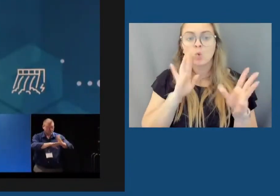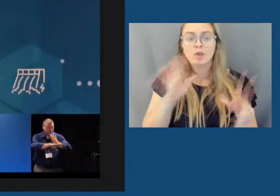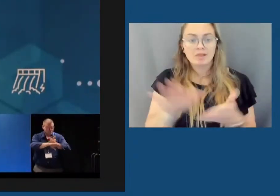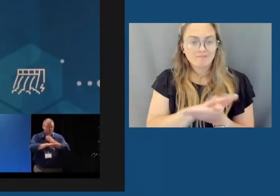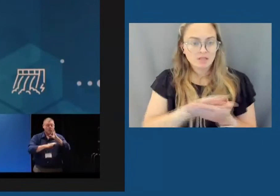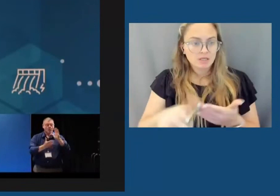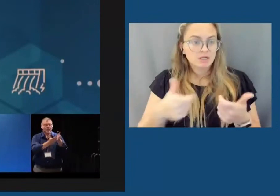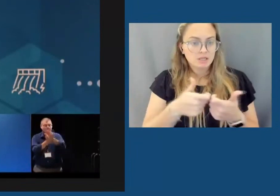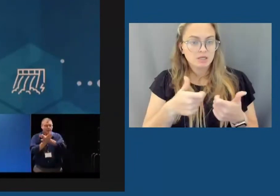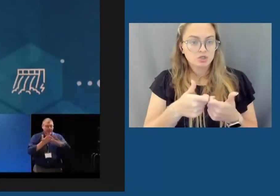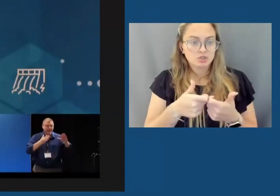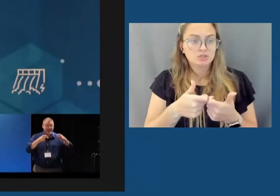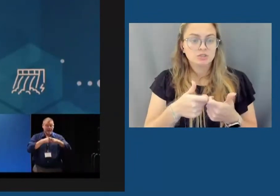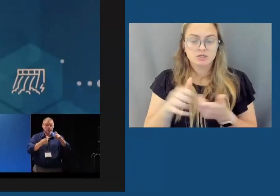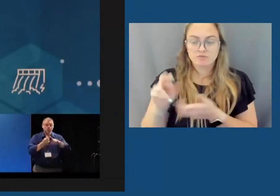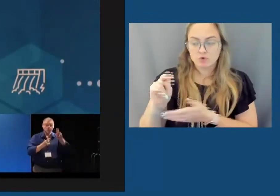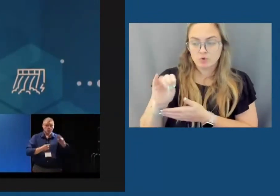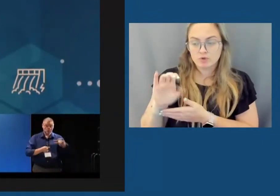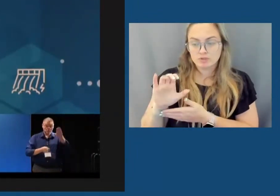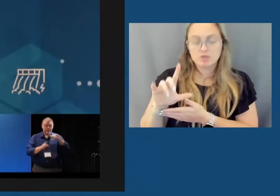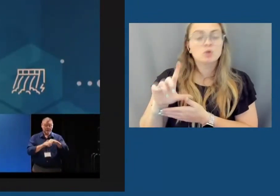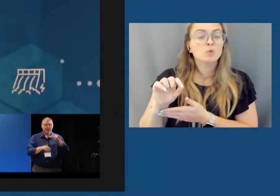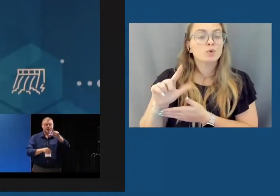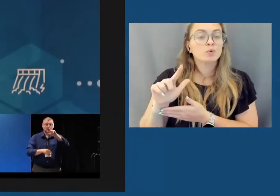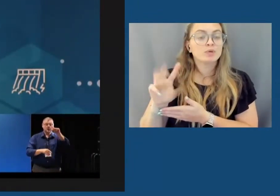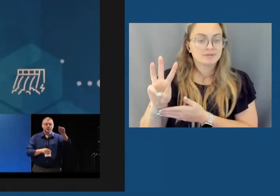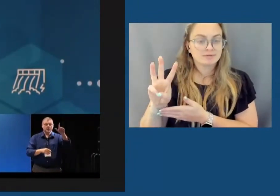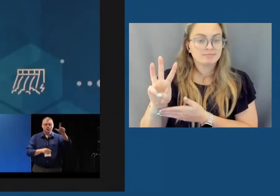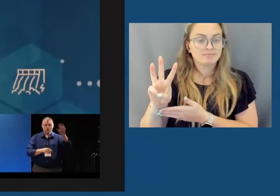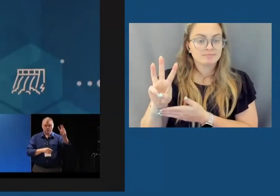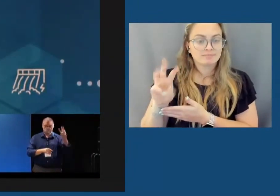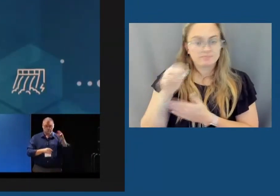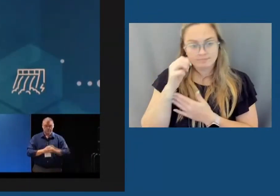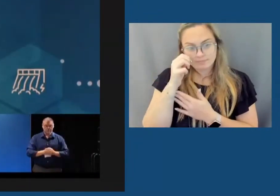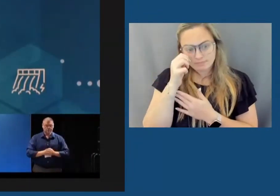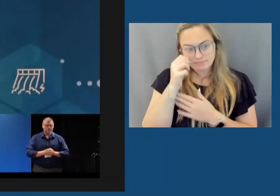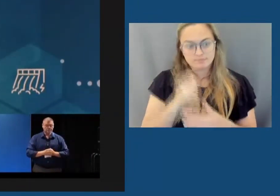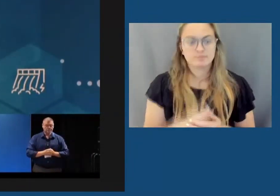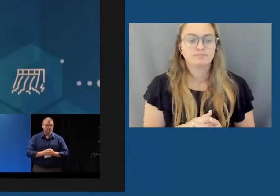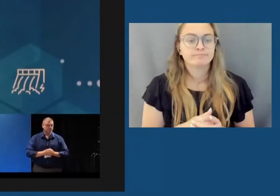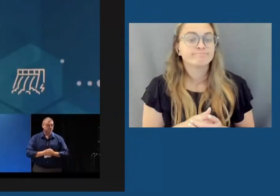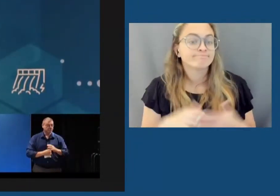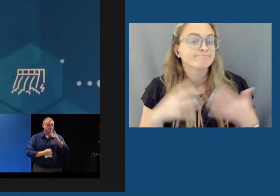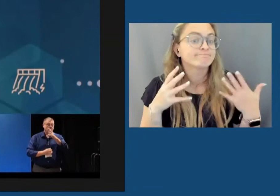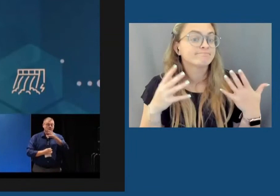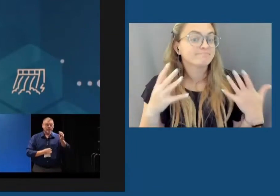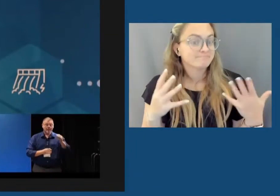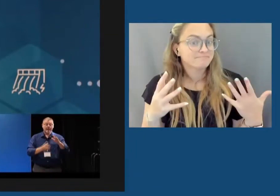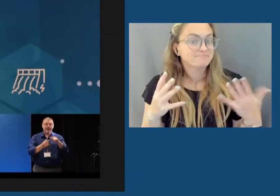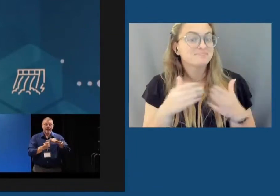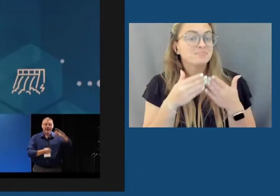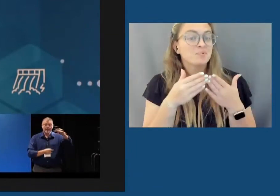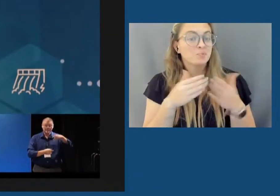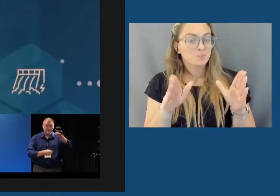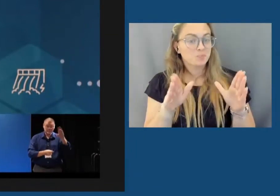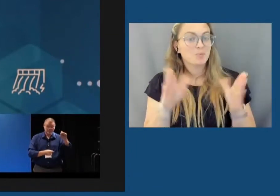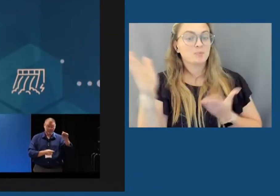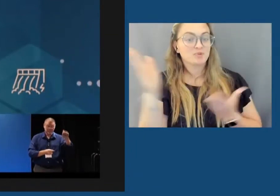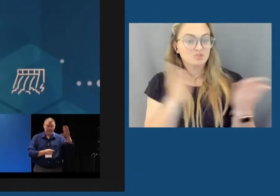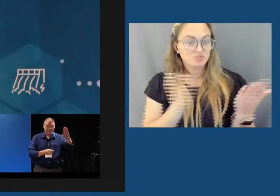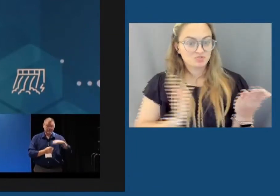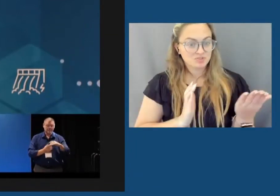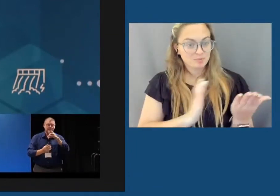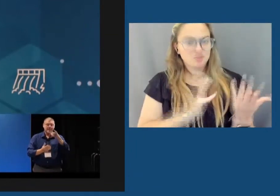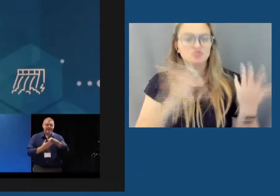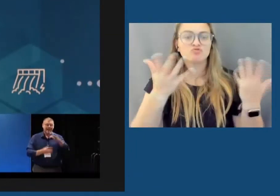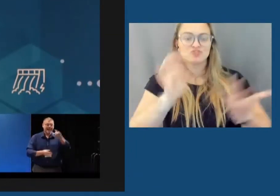electricity into New York City in 2026. And our Public Service Commission has demonstrated